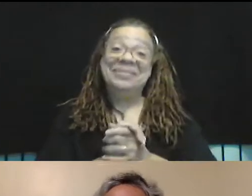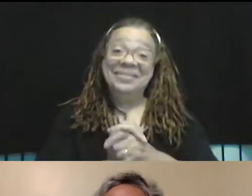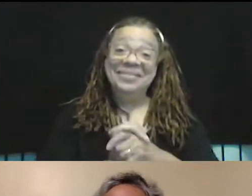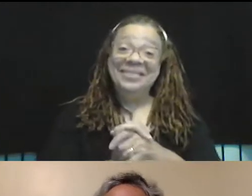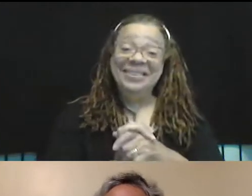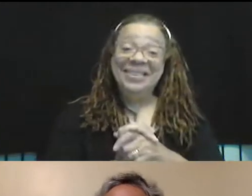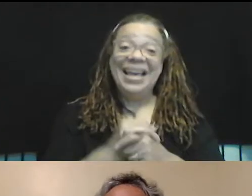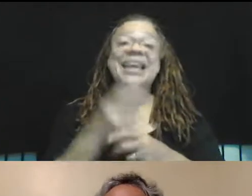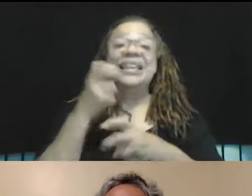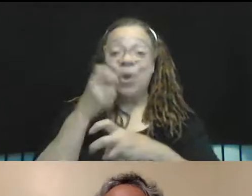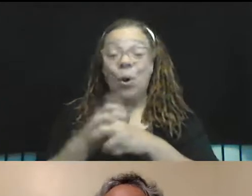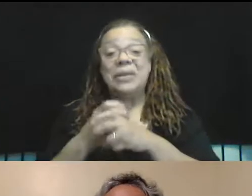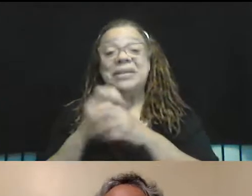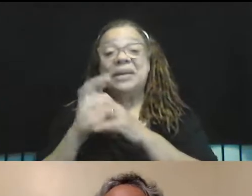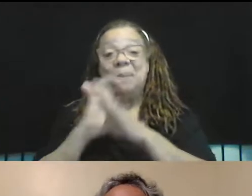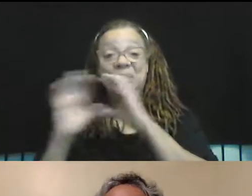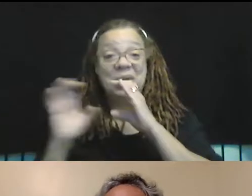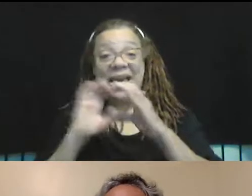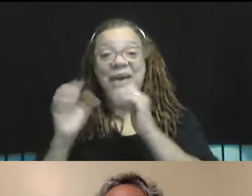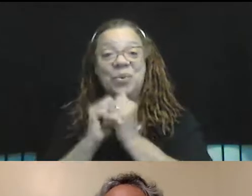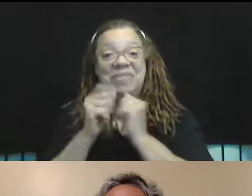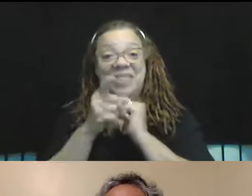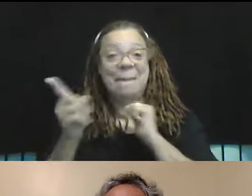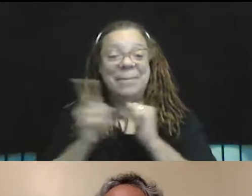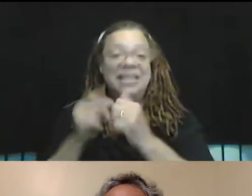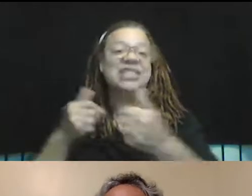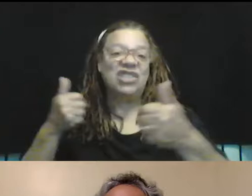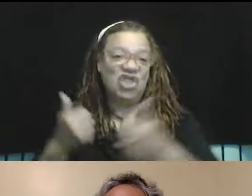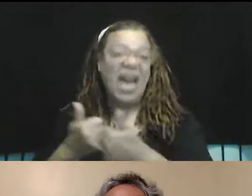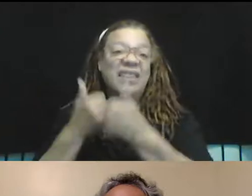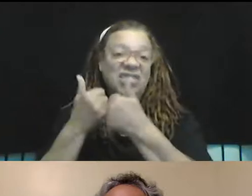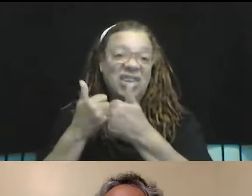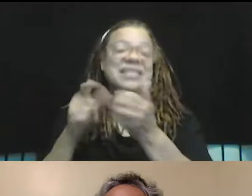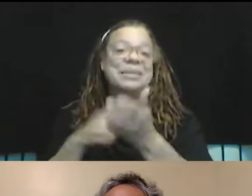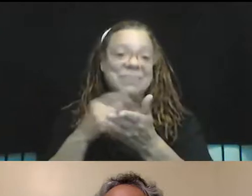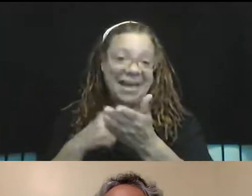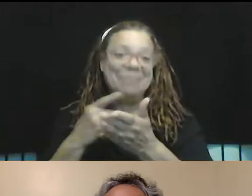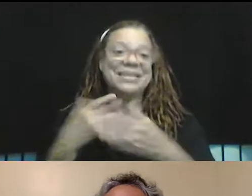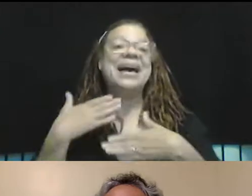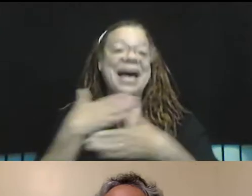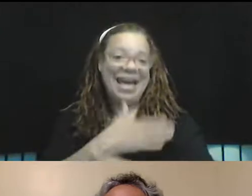And it's hard to communicate, but it's like I find it challenging. So I enjoy that.